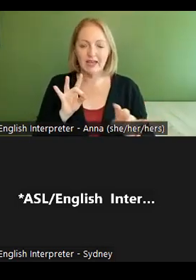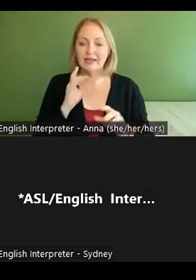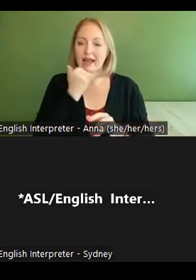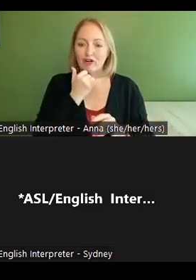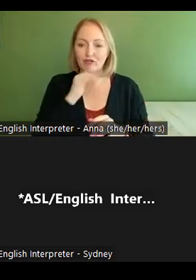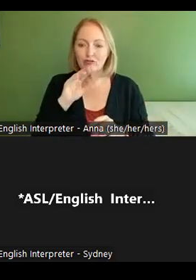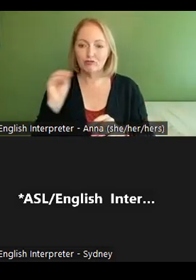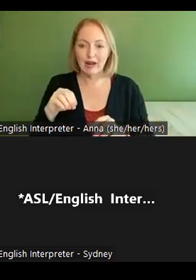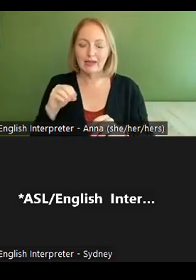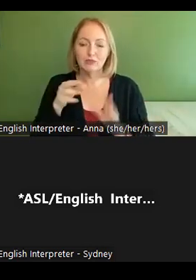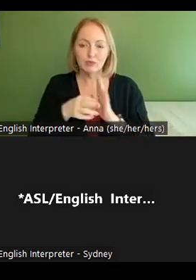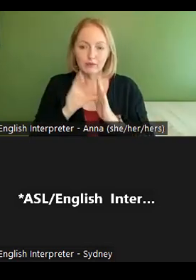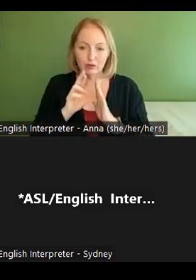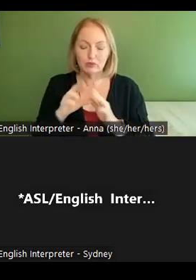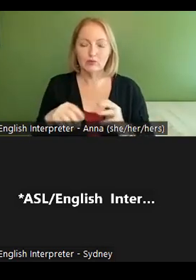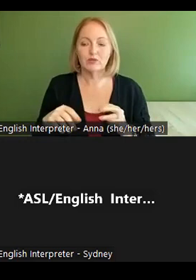reviews with